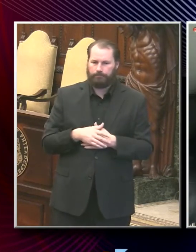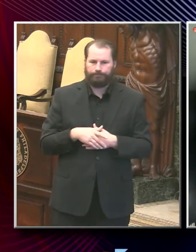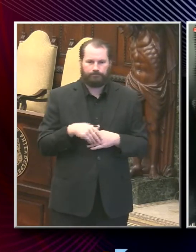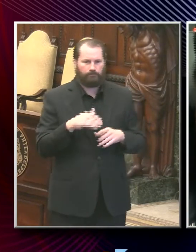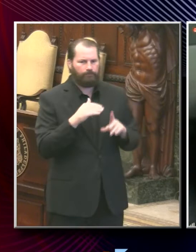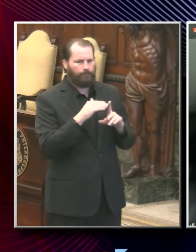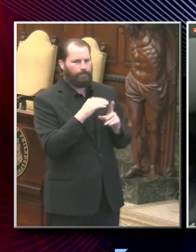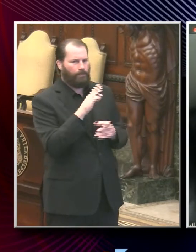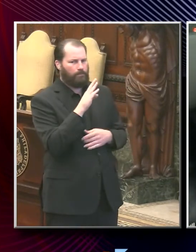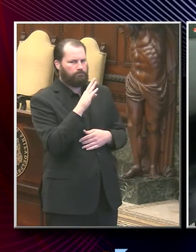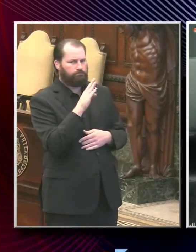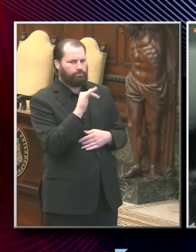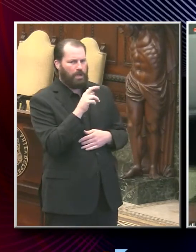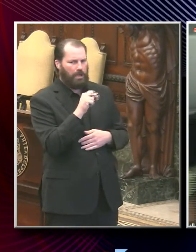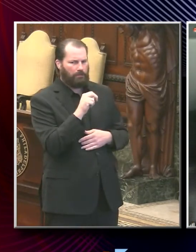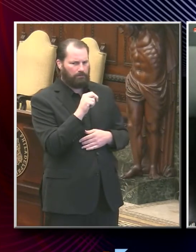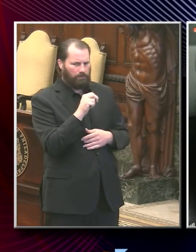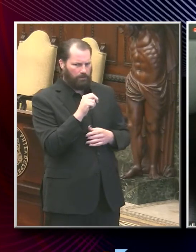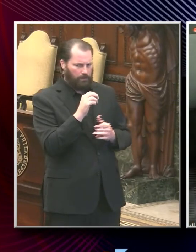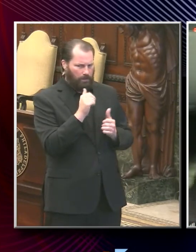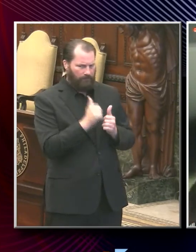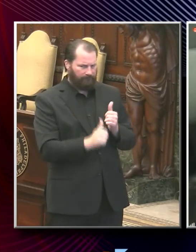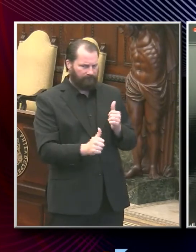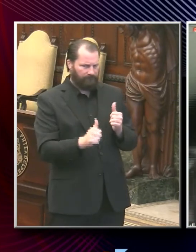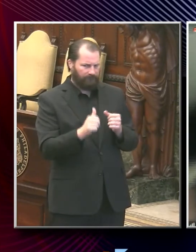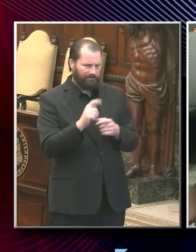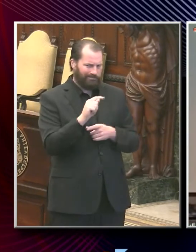category. So is this changing how you guys approach the budget?